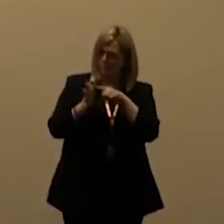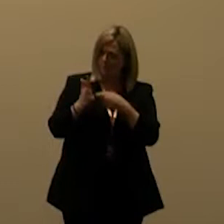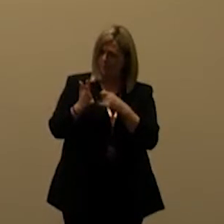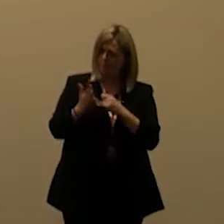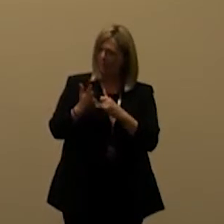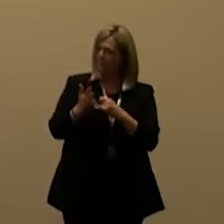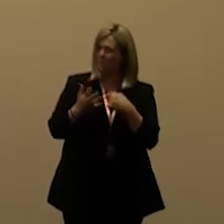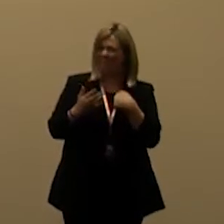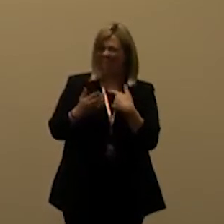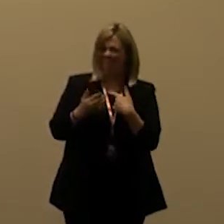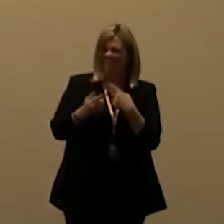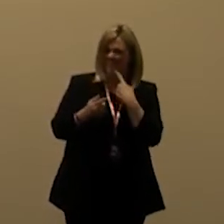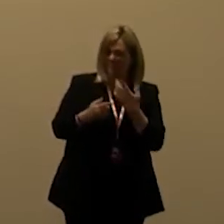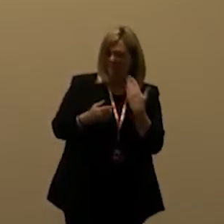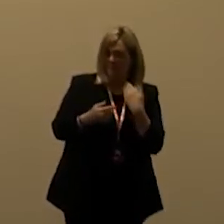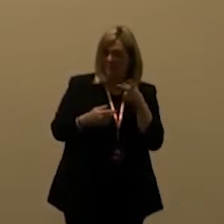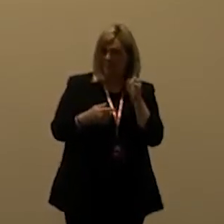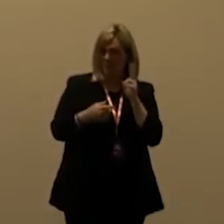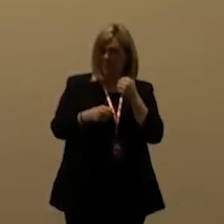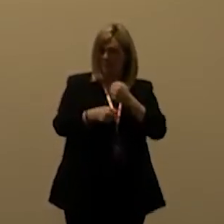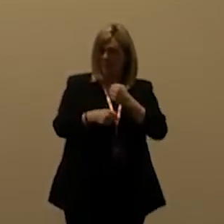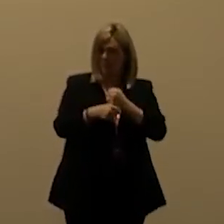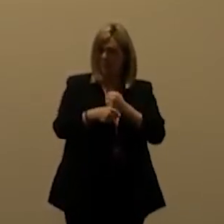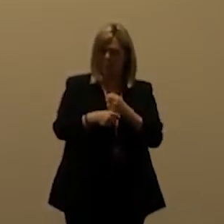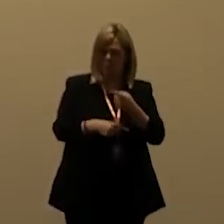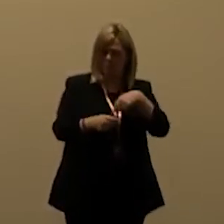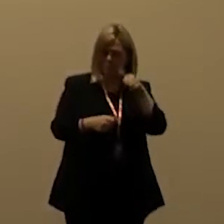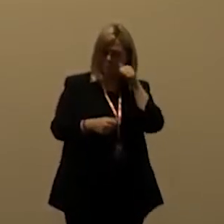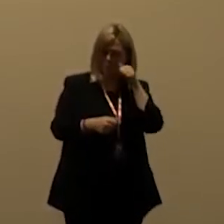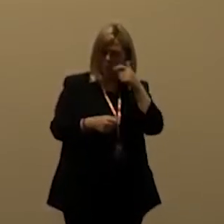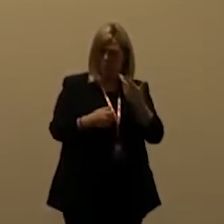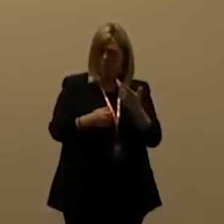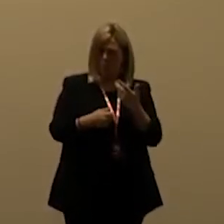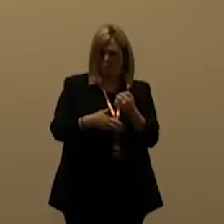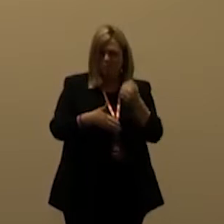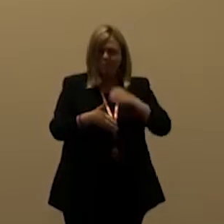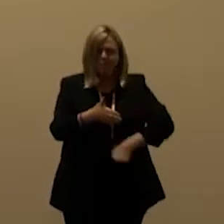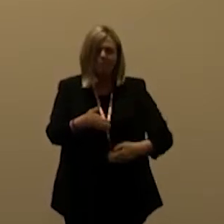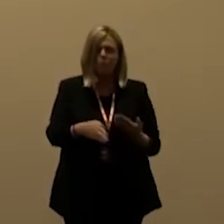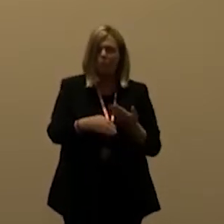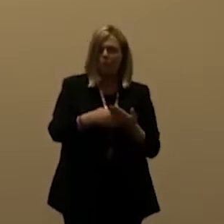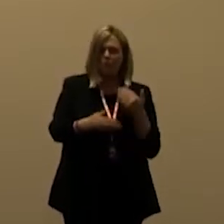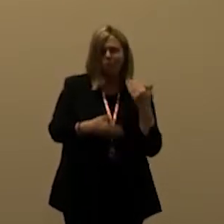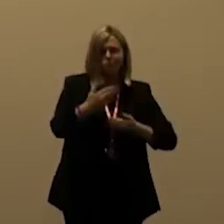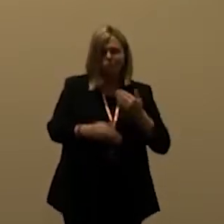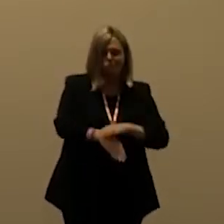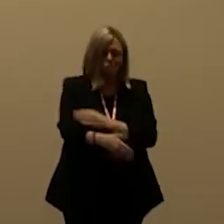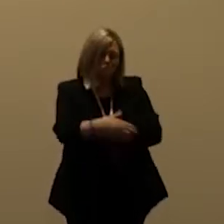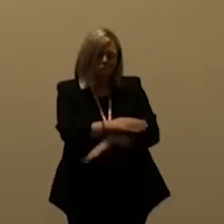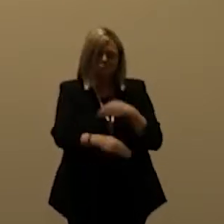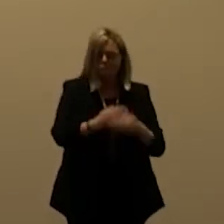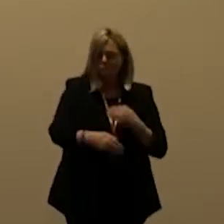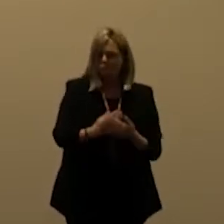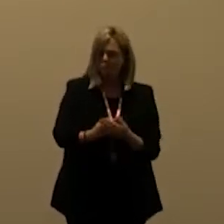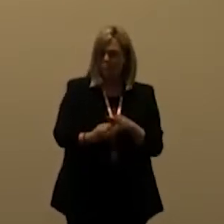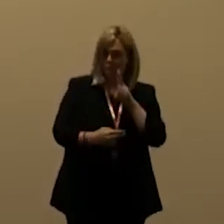said, this is my parents' generation, and they are known for being those hard workers, grafting. So soon we are going to